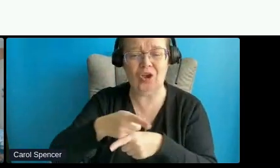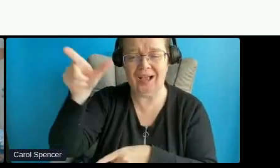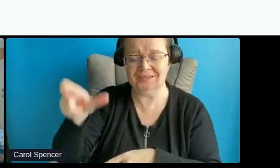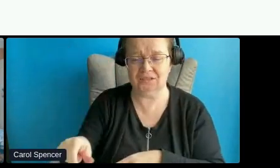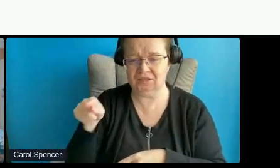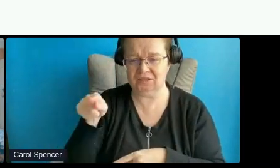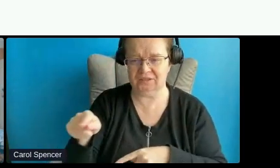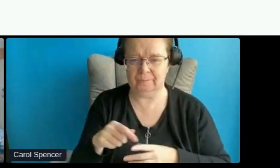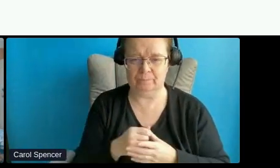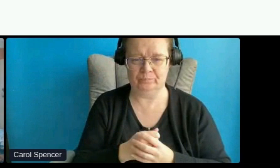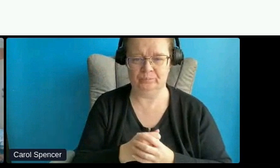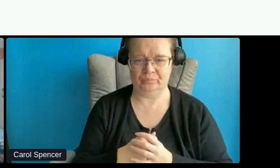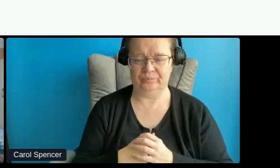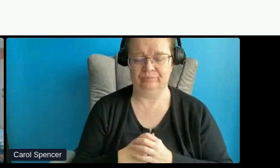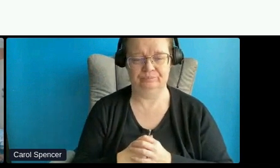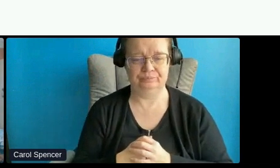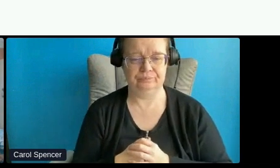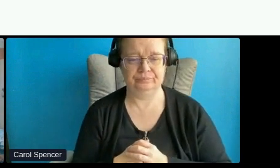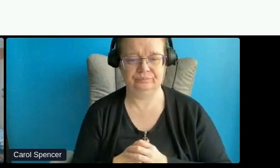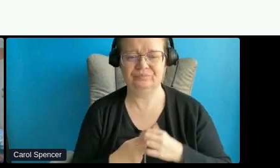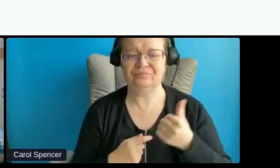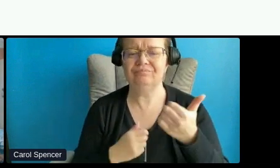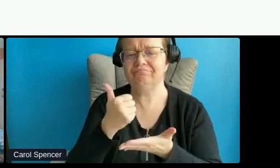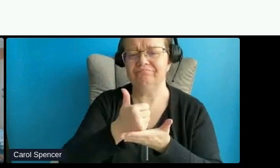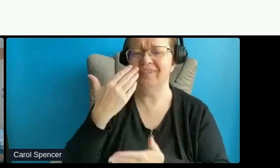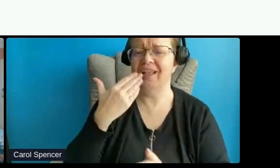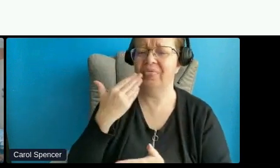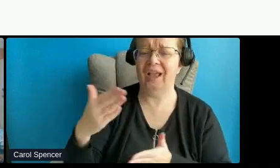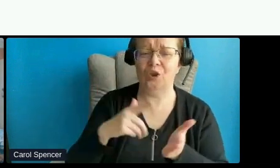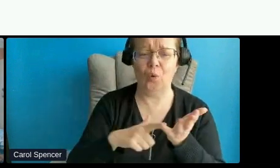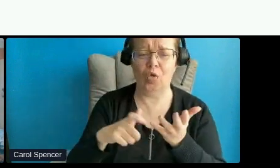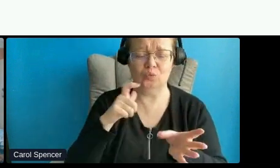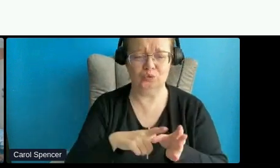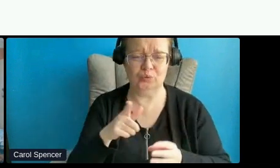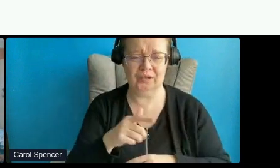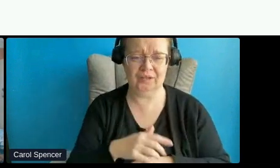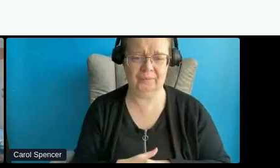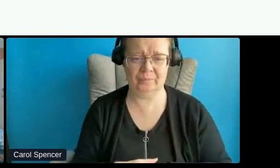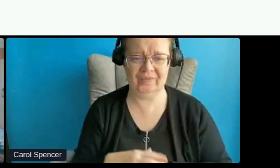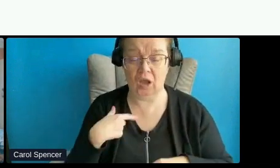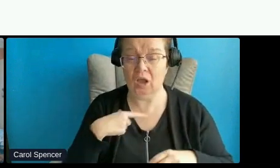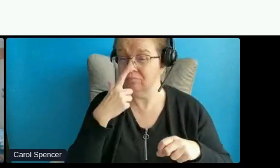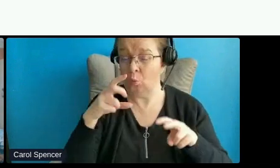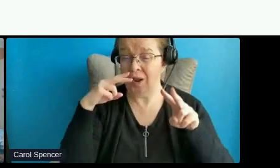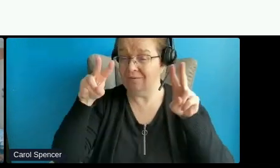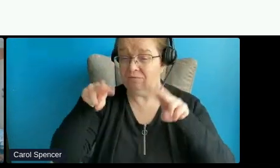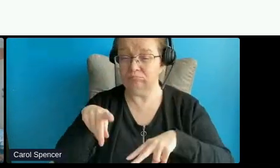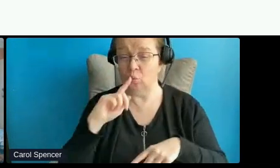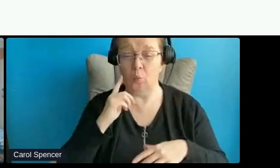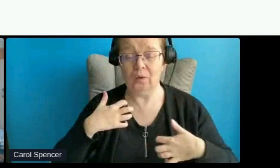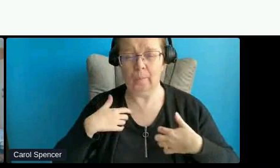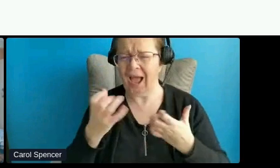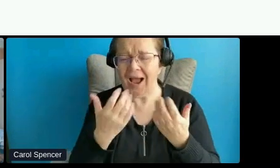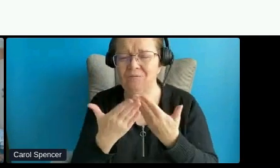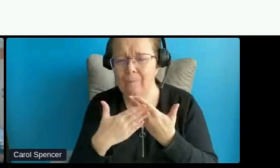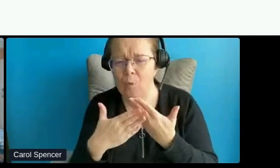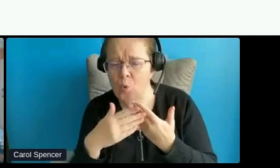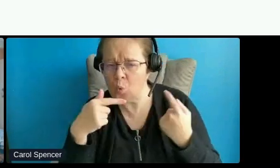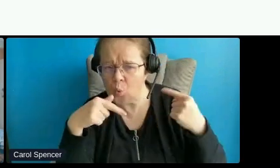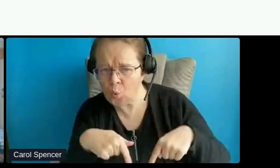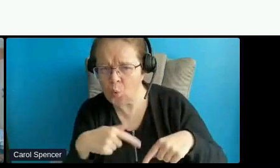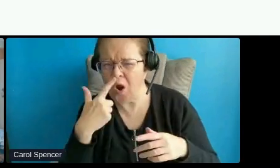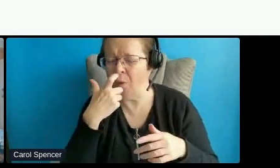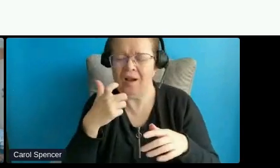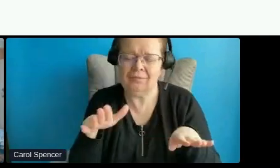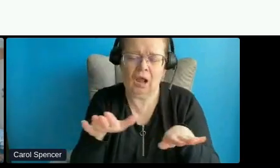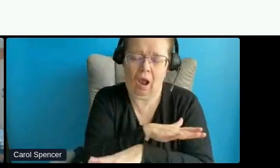roughly those words and you should find it as well. Fantastic, thank you. And I do encourage you to have a look at it if you're interested, because there's so much more in there that we wouldn't be able to